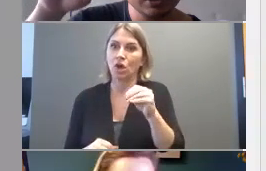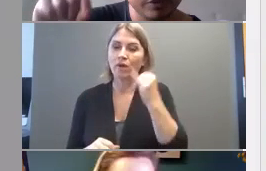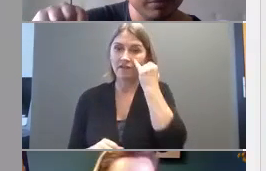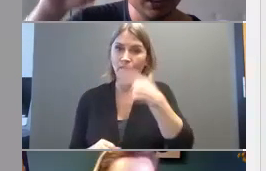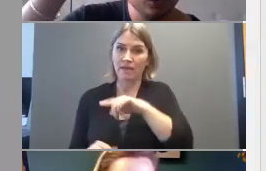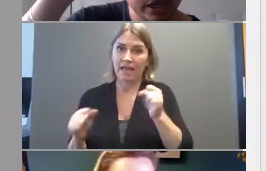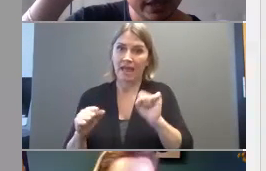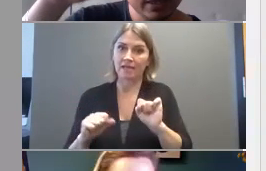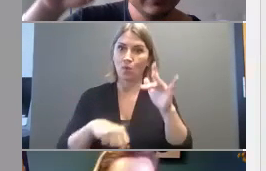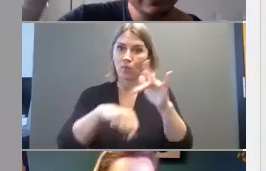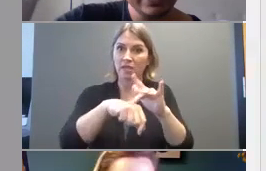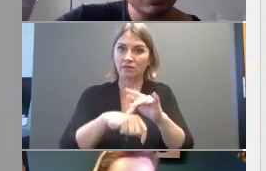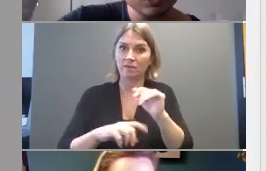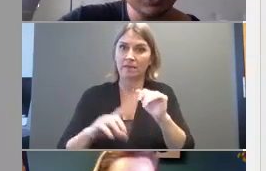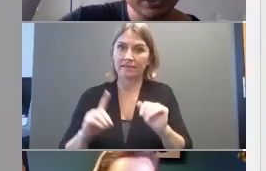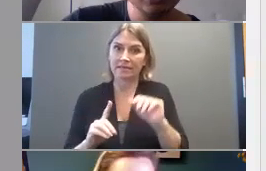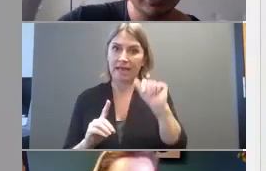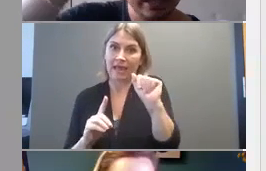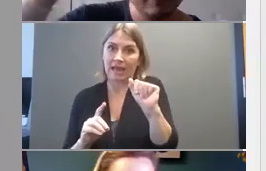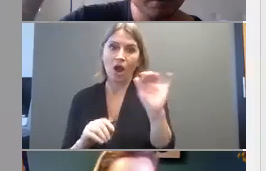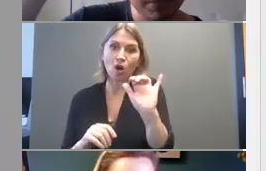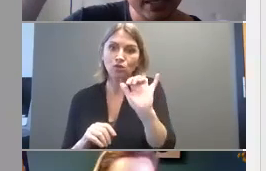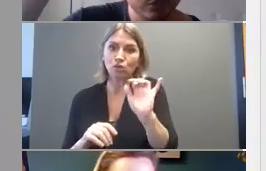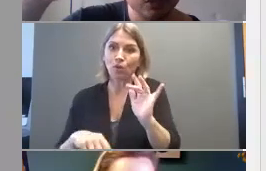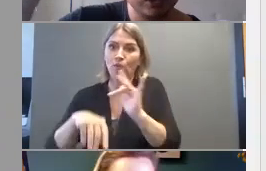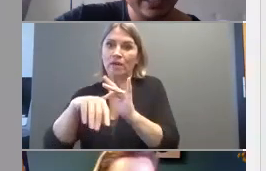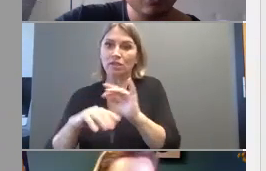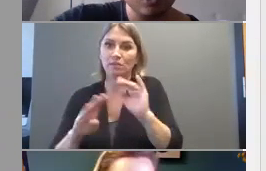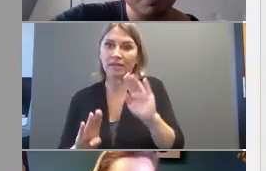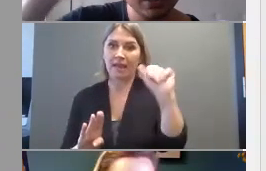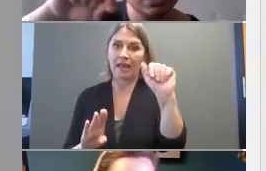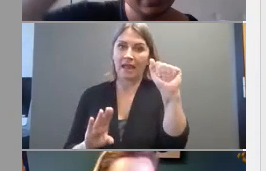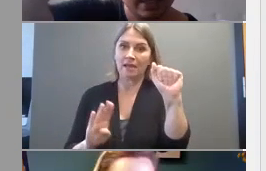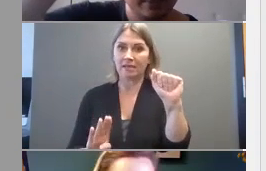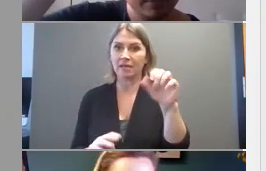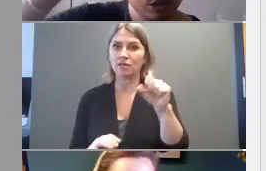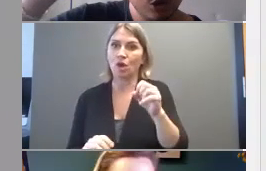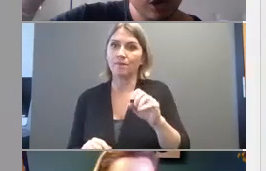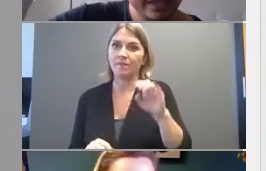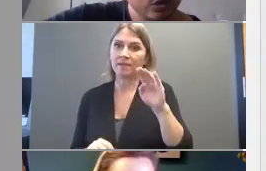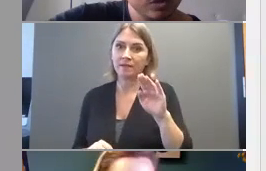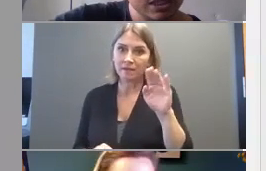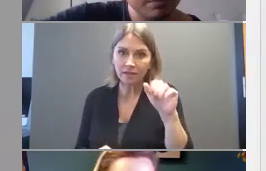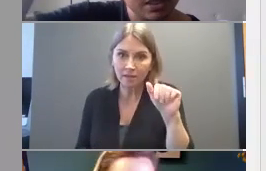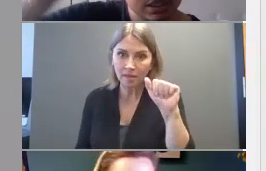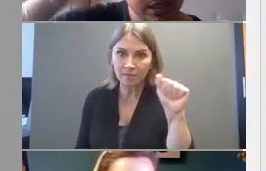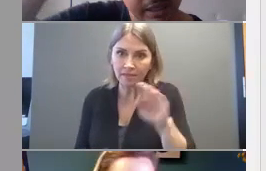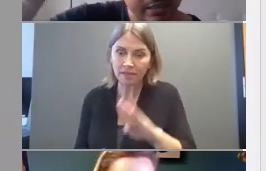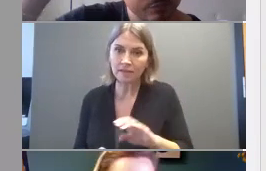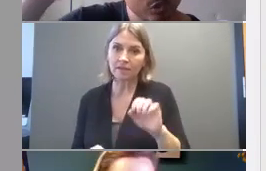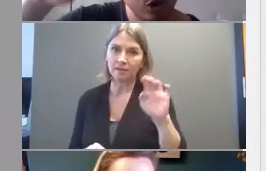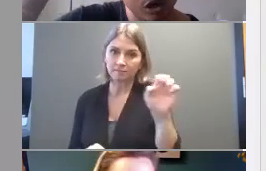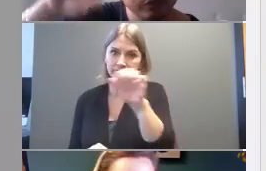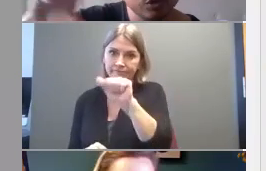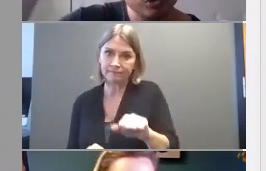can reach from D to A, then I can also reach A from B as well. So I can go B, D, A, or I can go E, B, D,